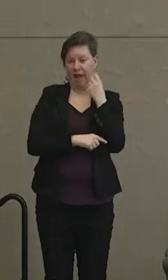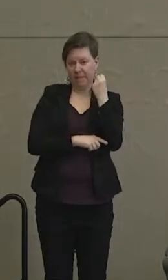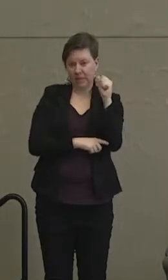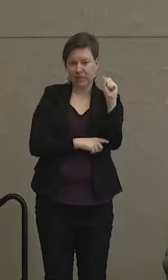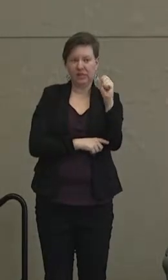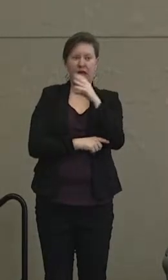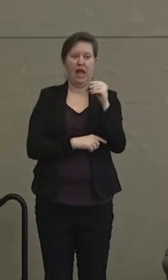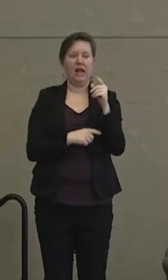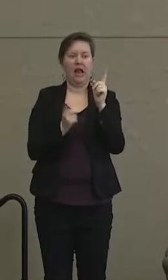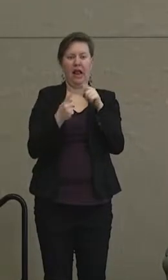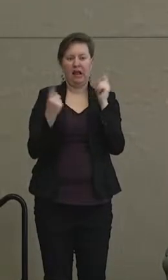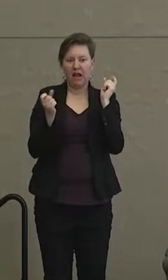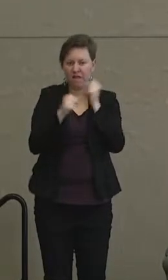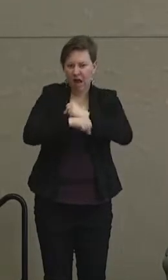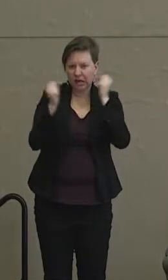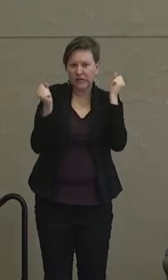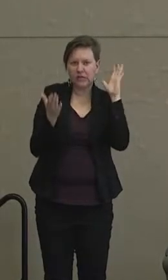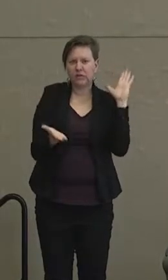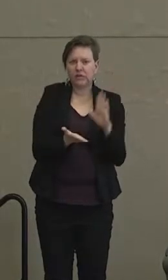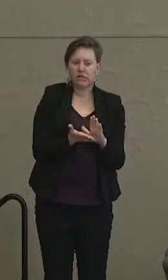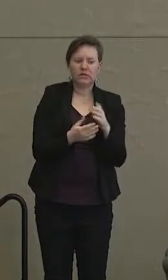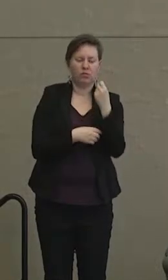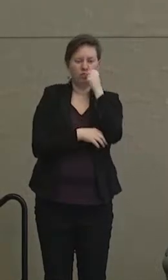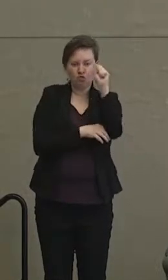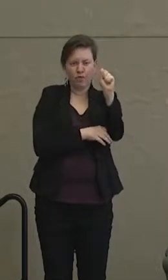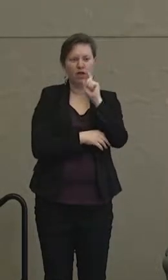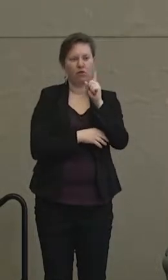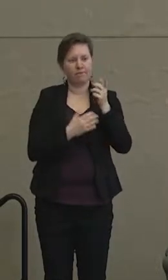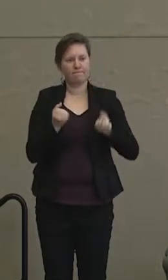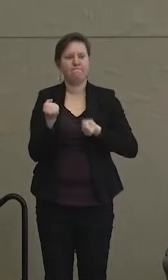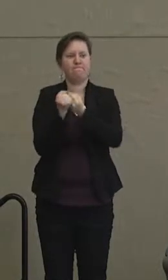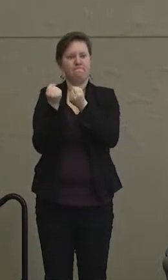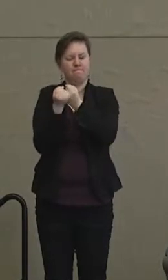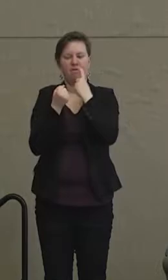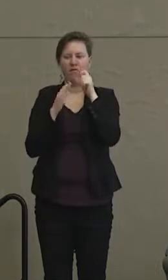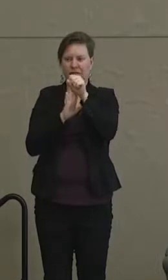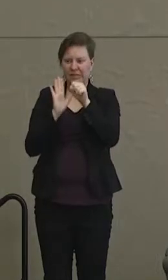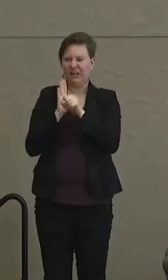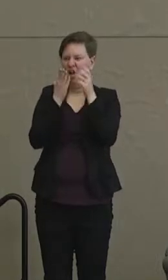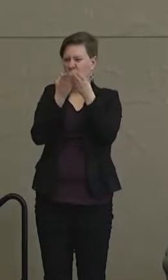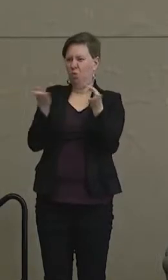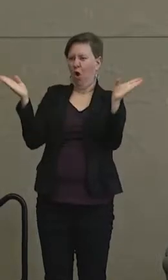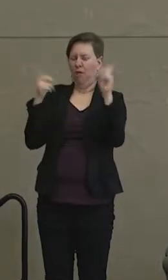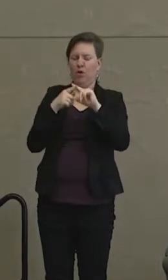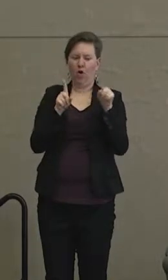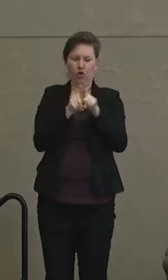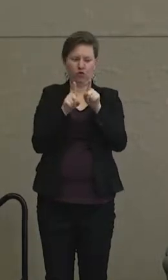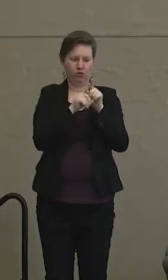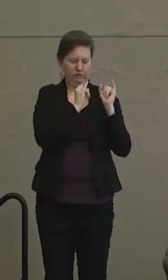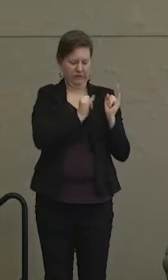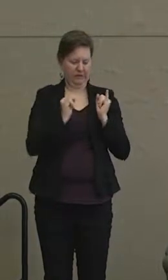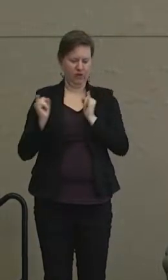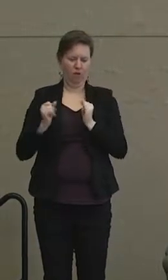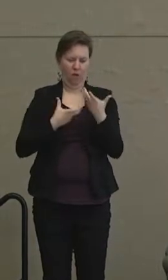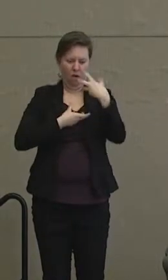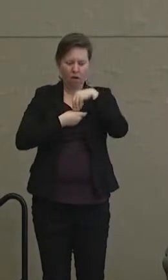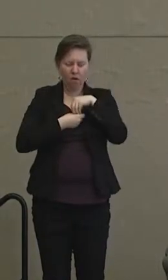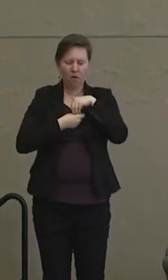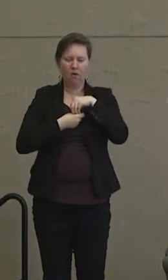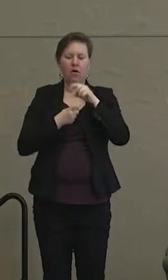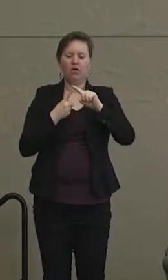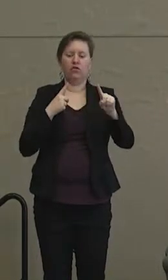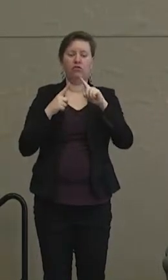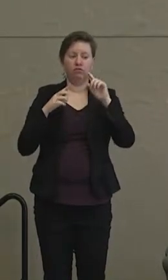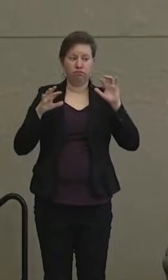and anti-violence movement that was really pushing for the state broadly, but also individual states, entities